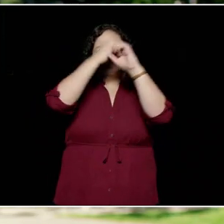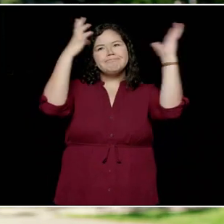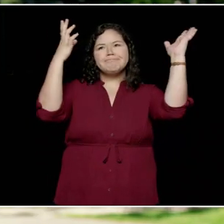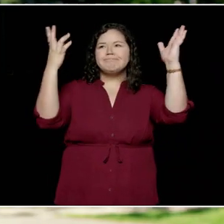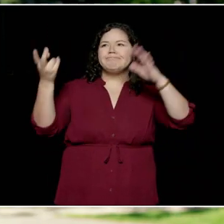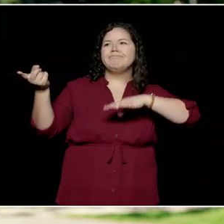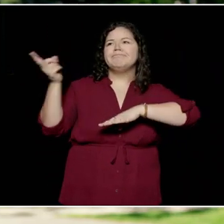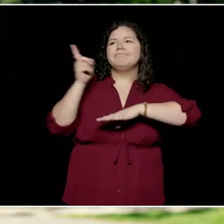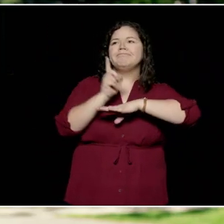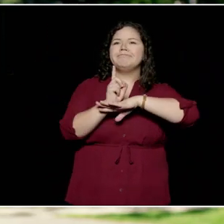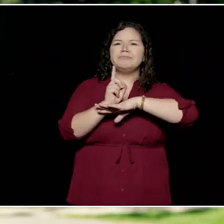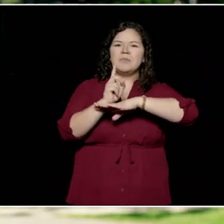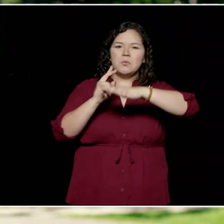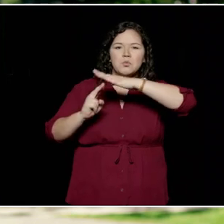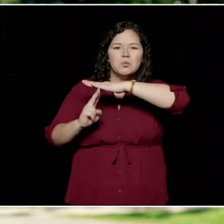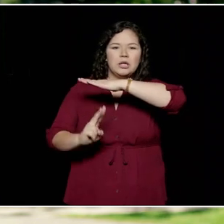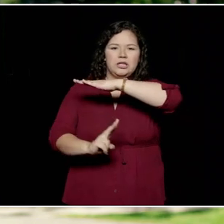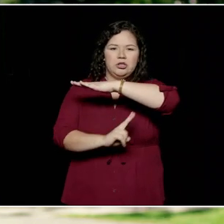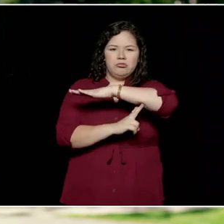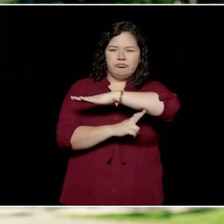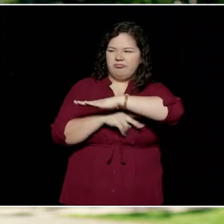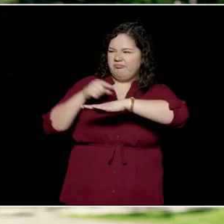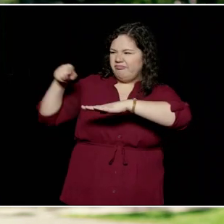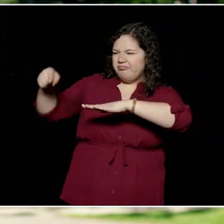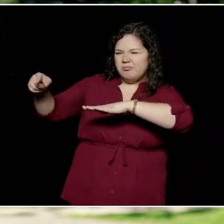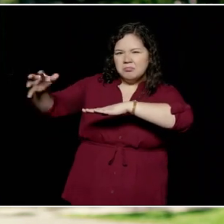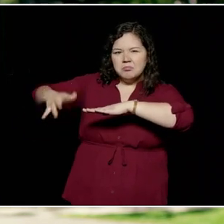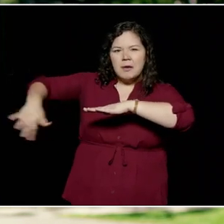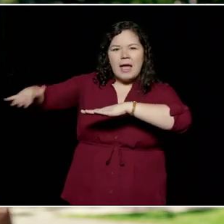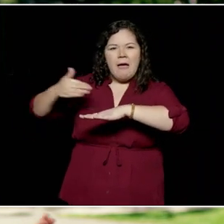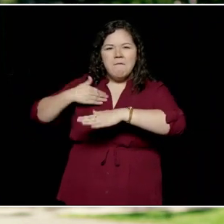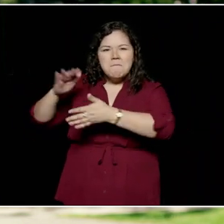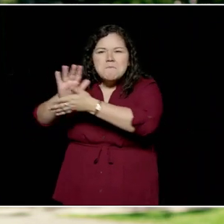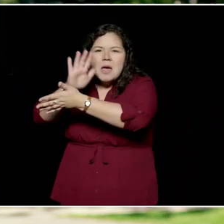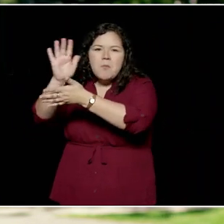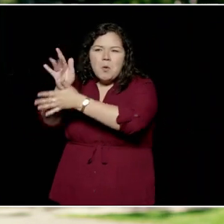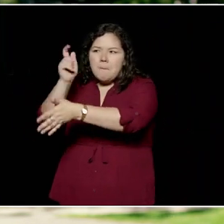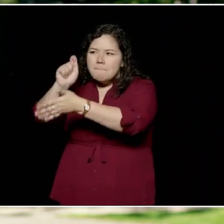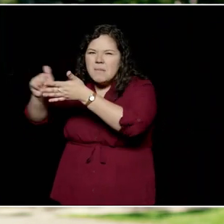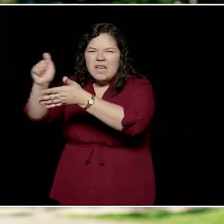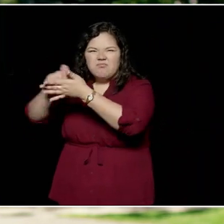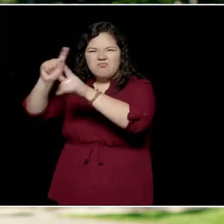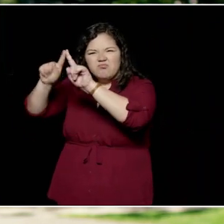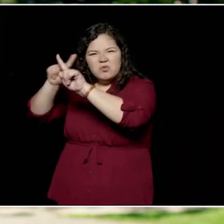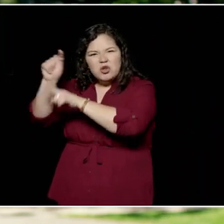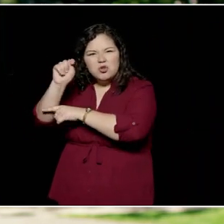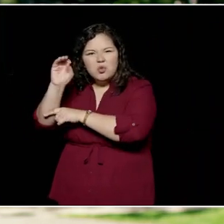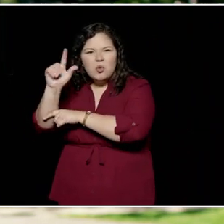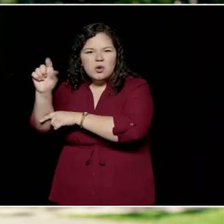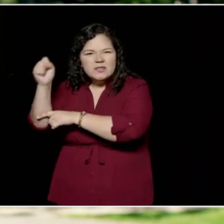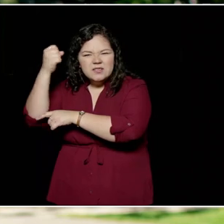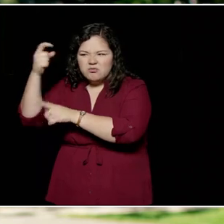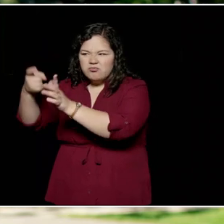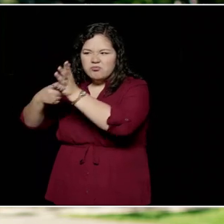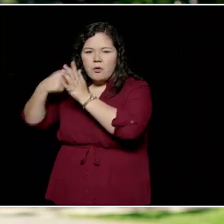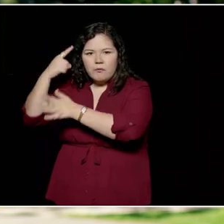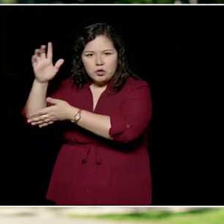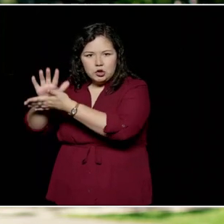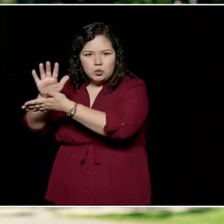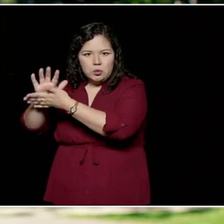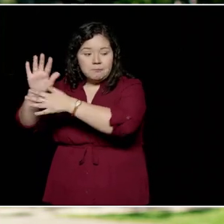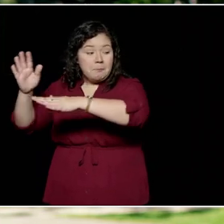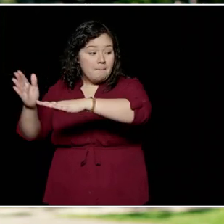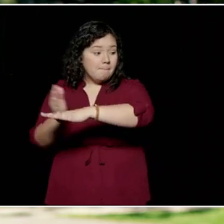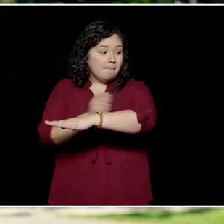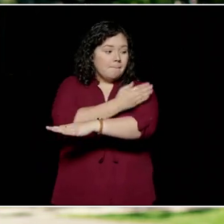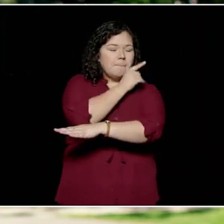this poem. Place yourself on a bridge. On one end, piles of pages and pens, your